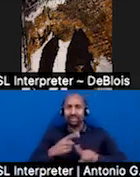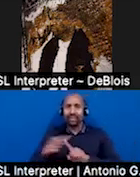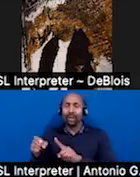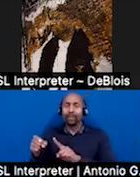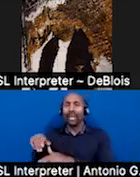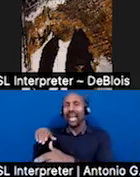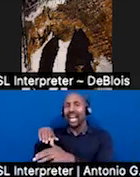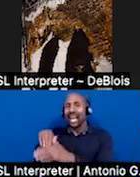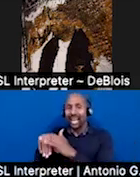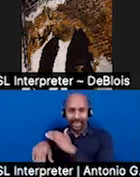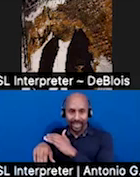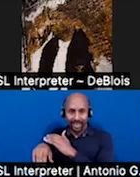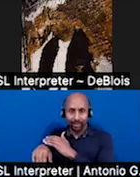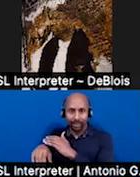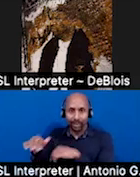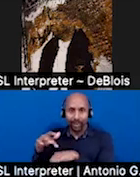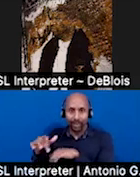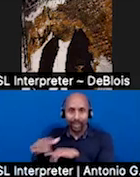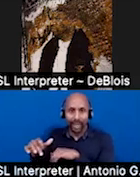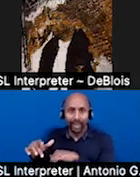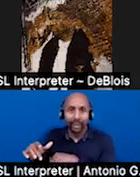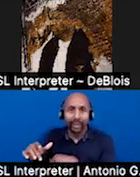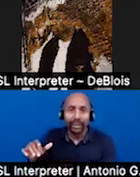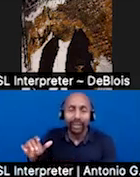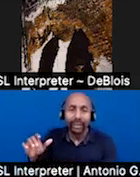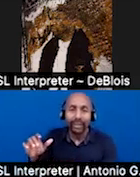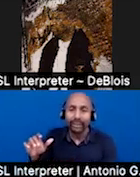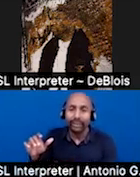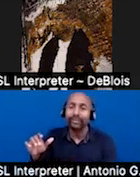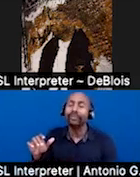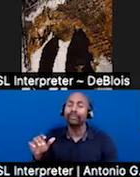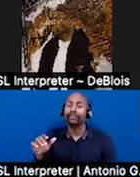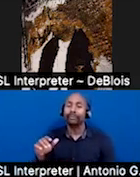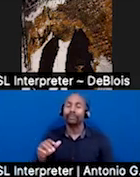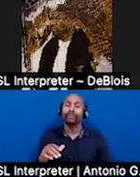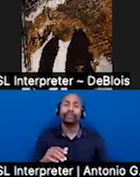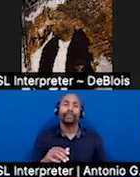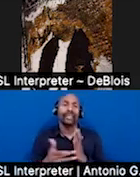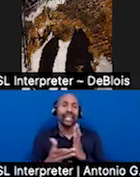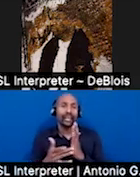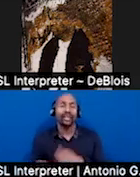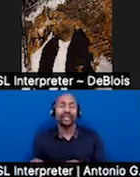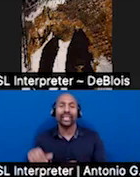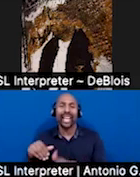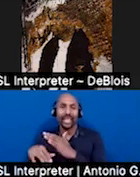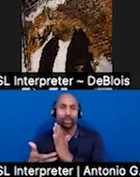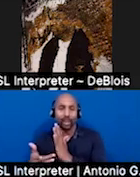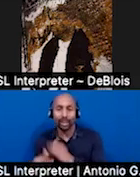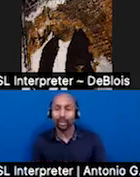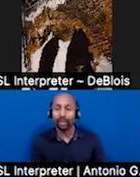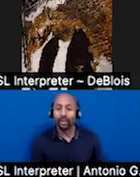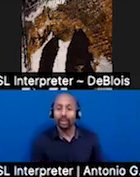Great. Thank you so much for this question, Jessica. This is Cynthia speaking. Because in any discussion about technology and students